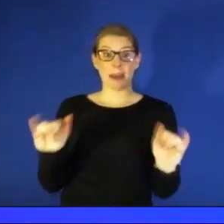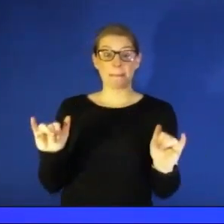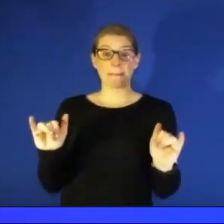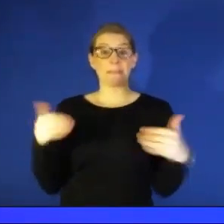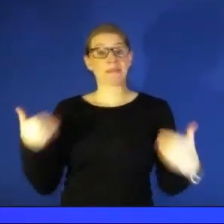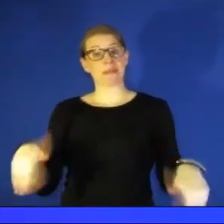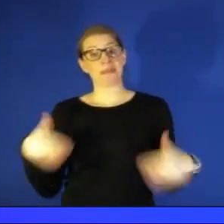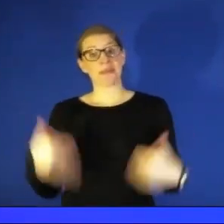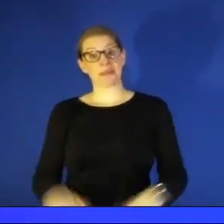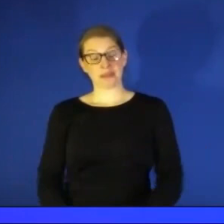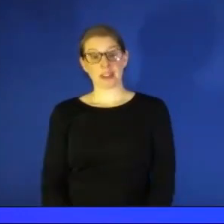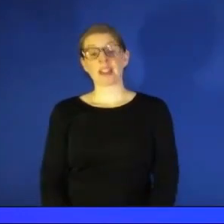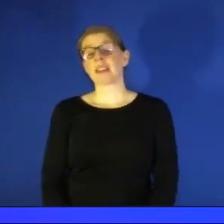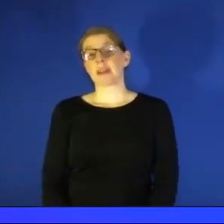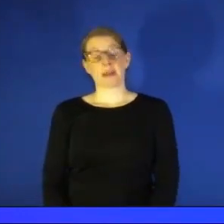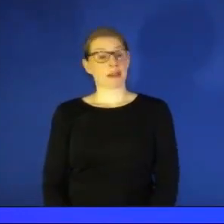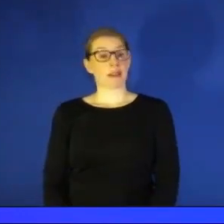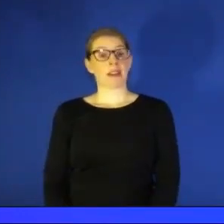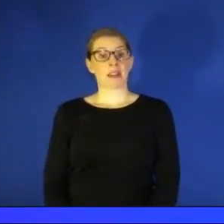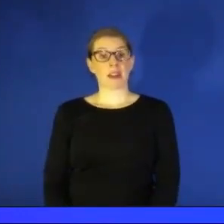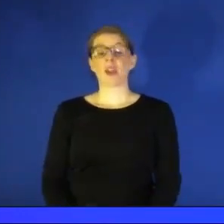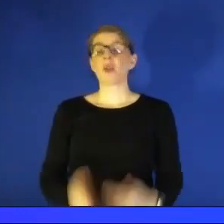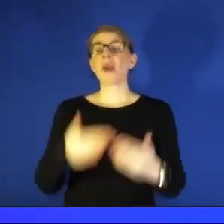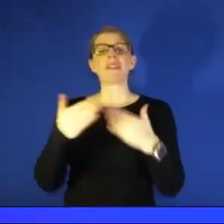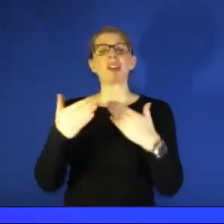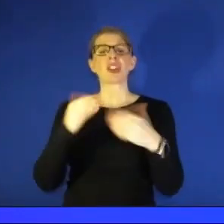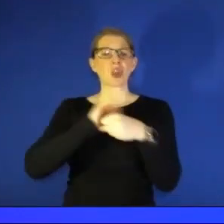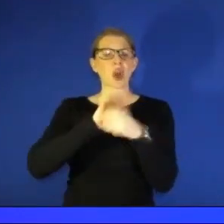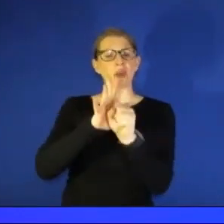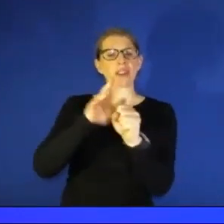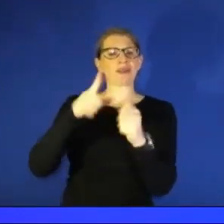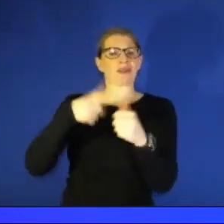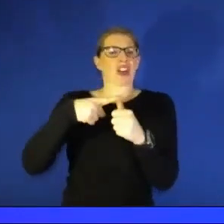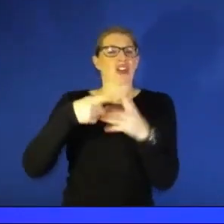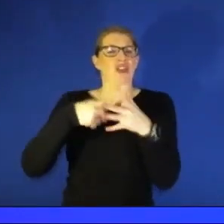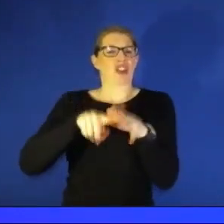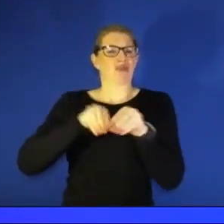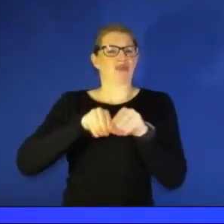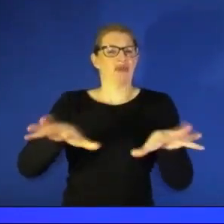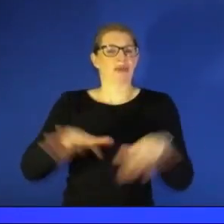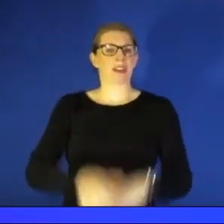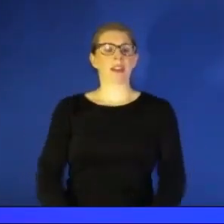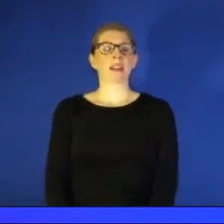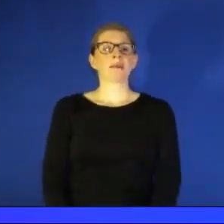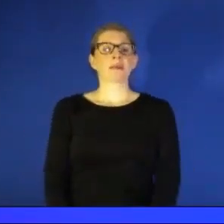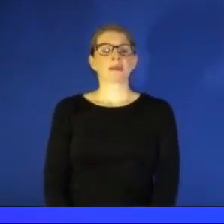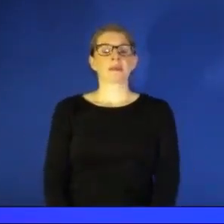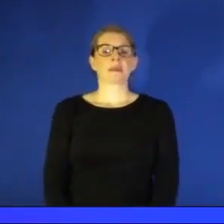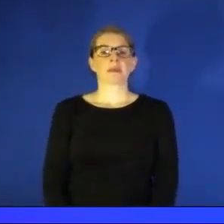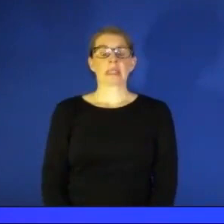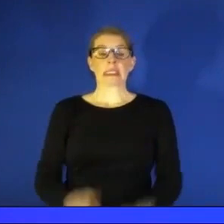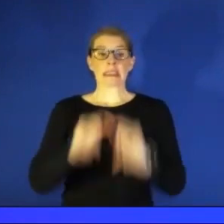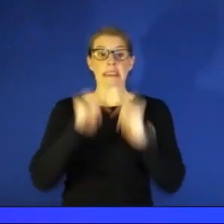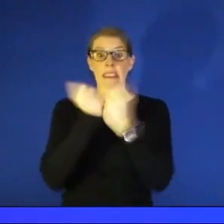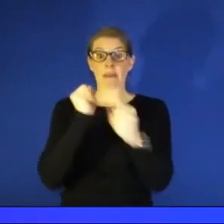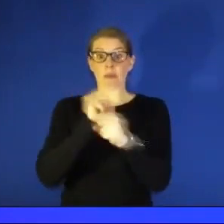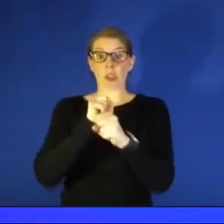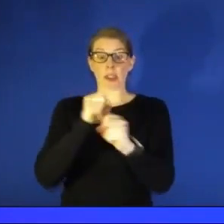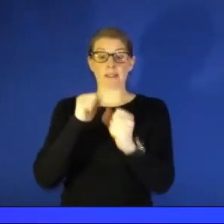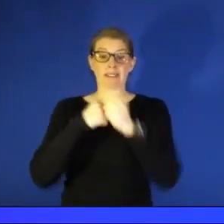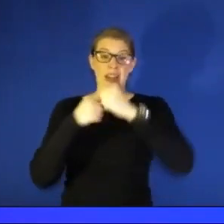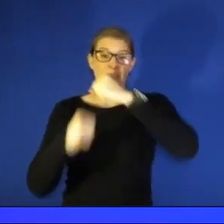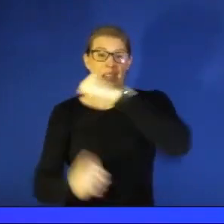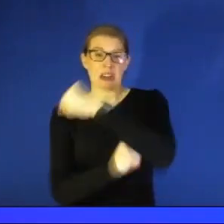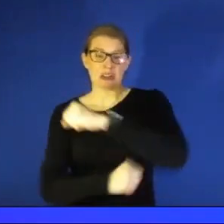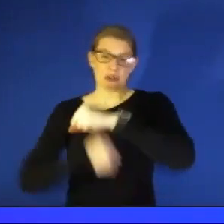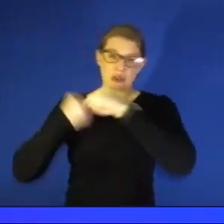were scared when COVID first came. And so I think they really just coalesced, and that foundation of teamwork that was so strong